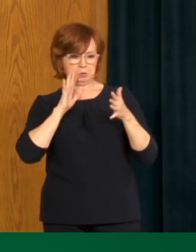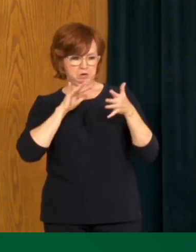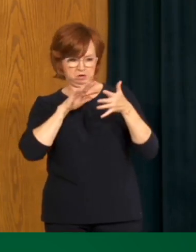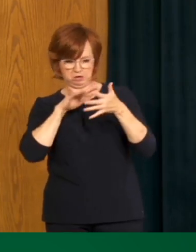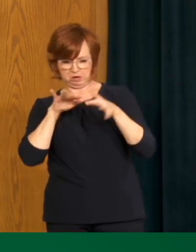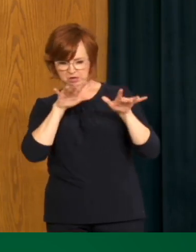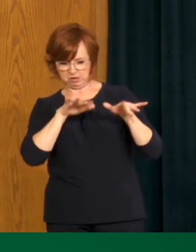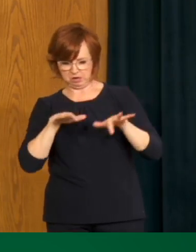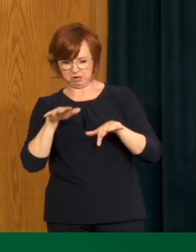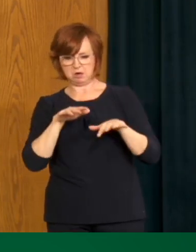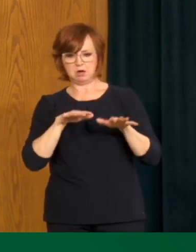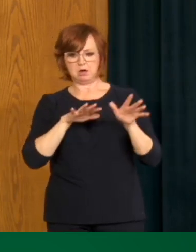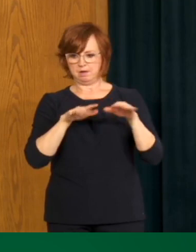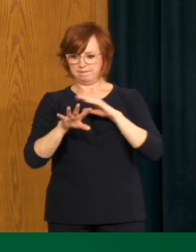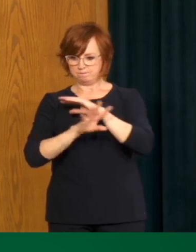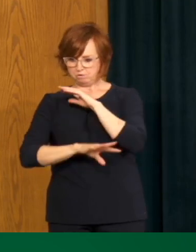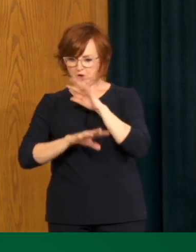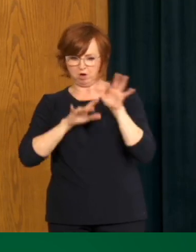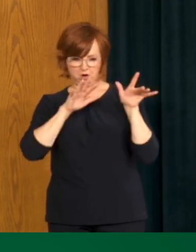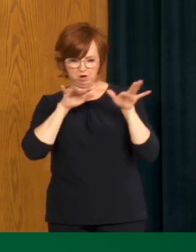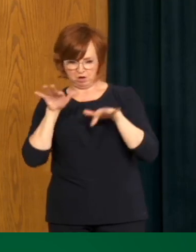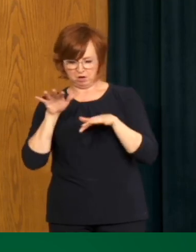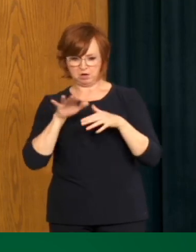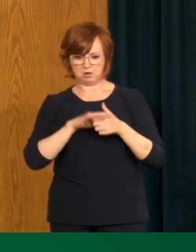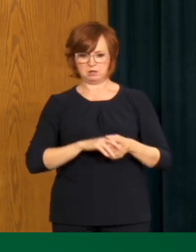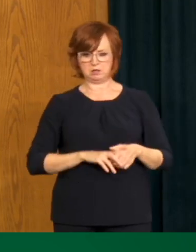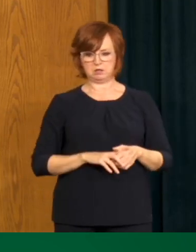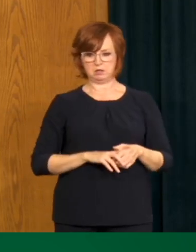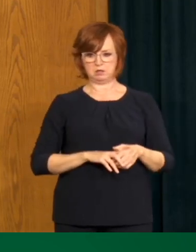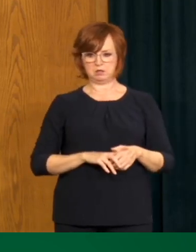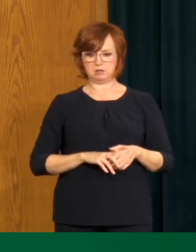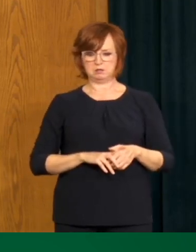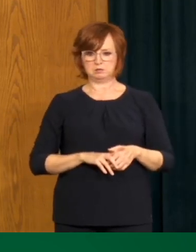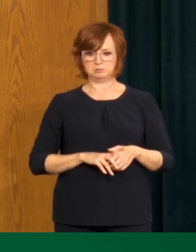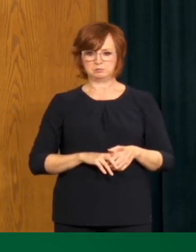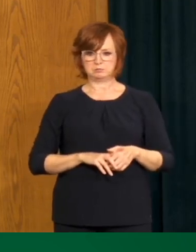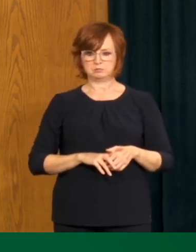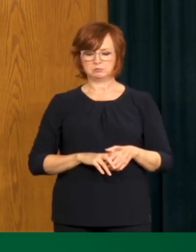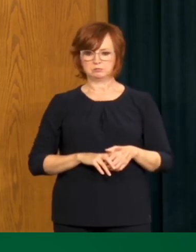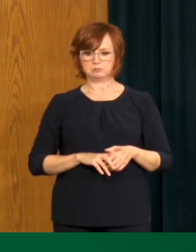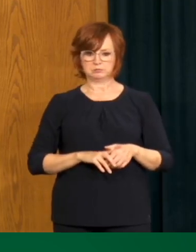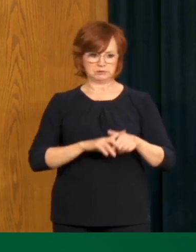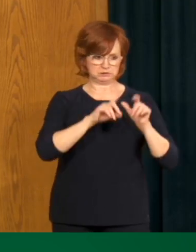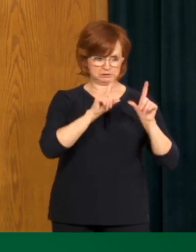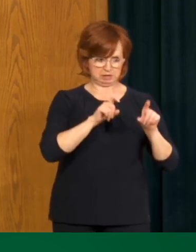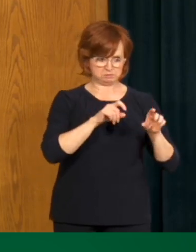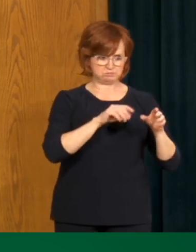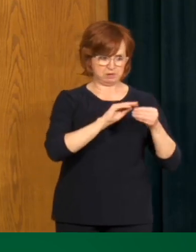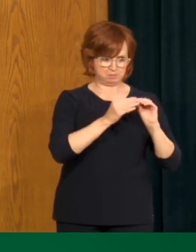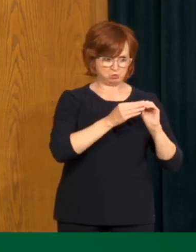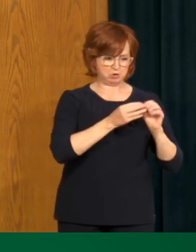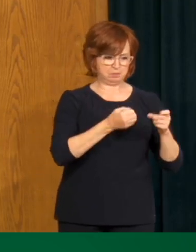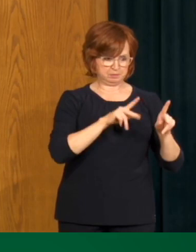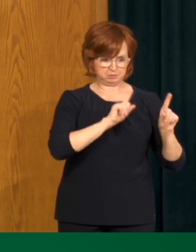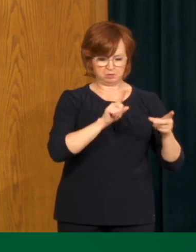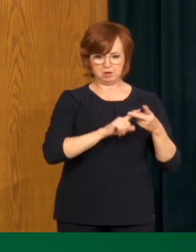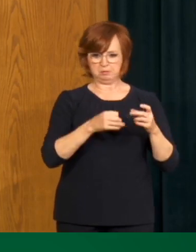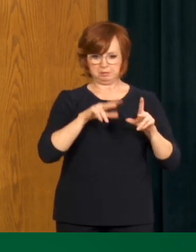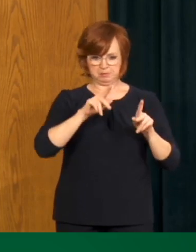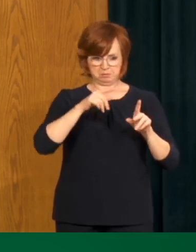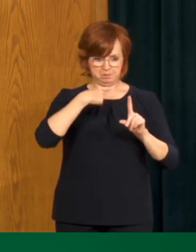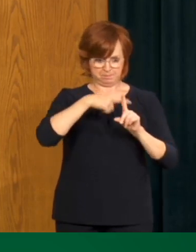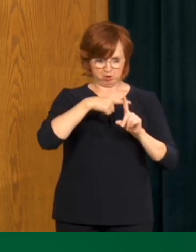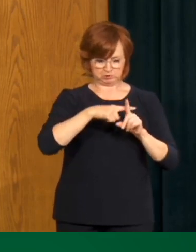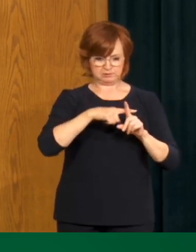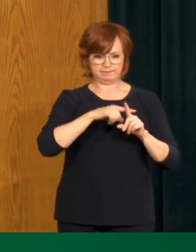watch cases and clusters closely, look at all the other parameters, testing rates, test positivity rate,